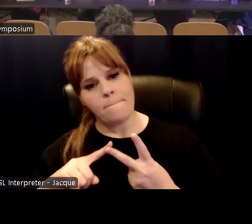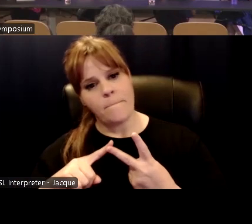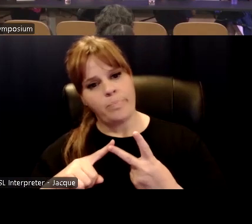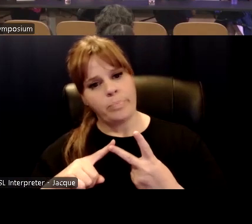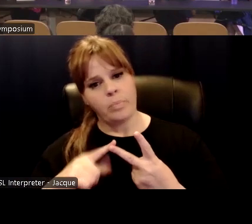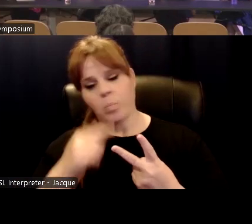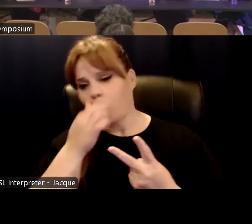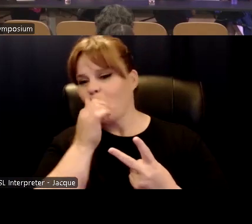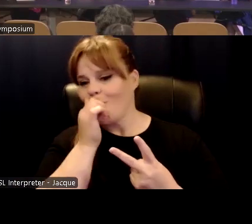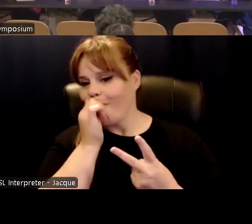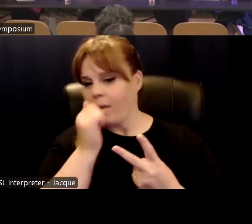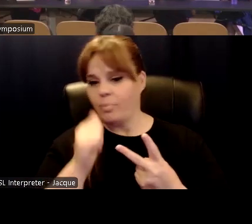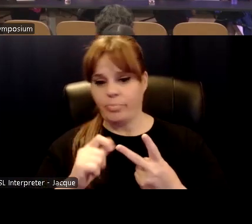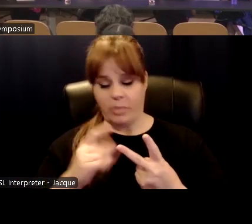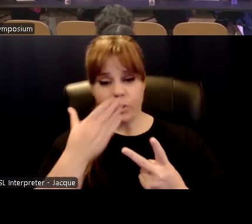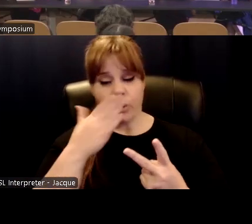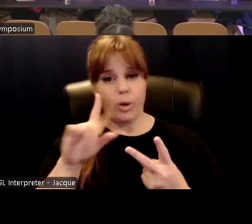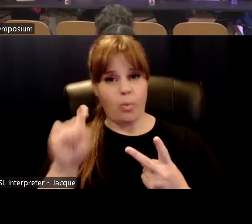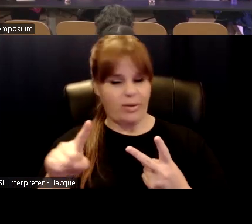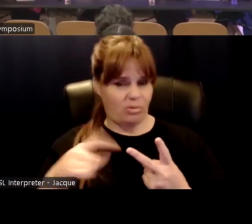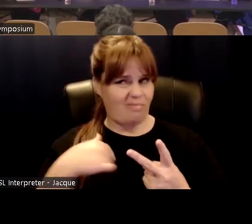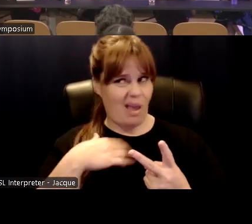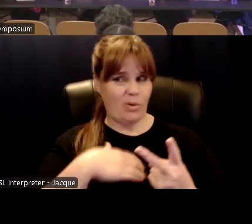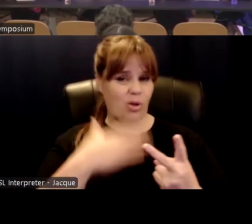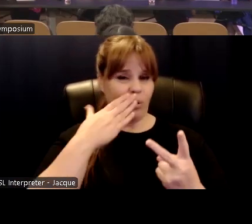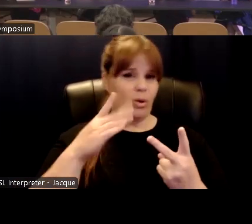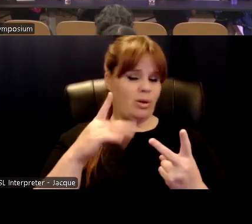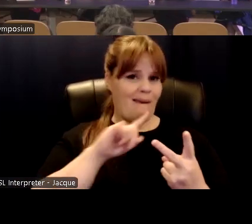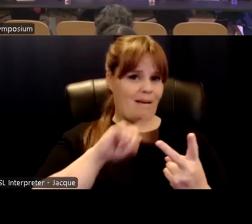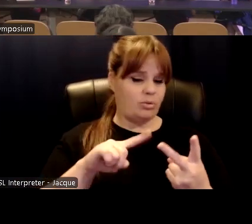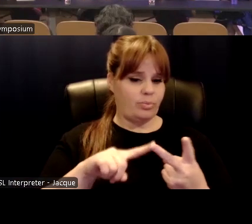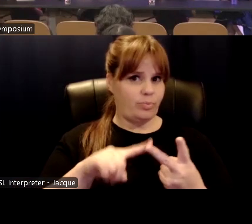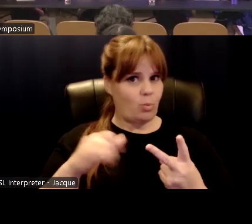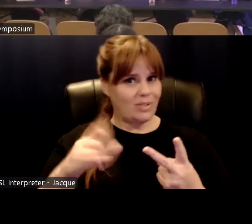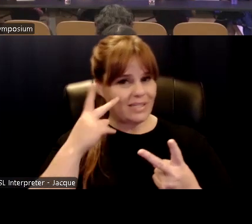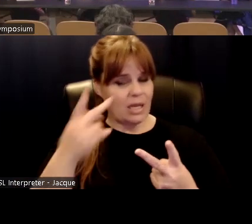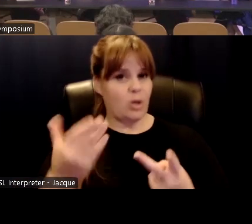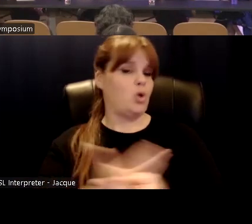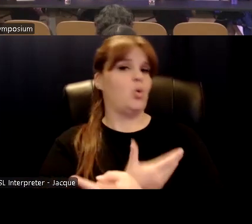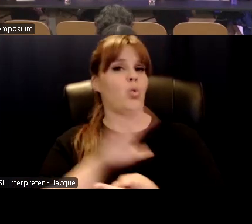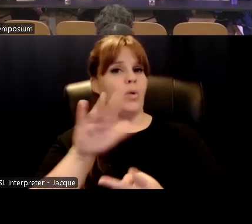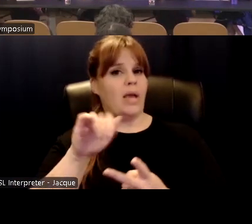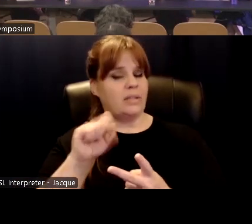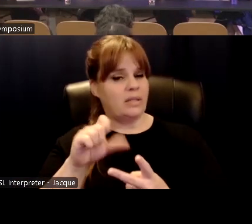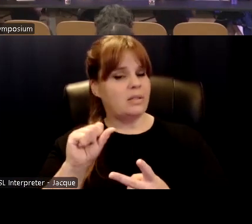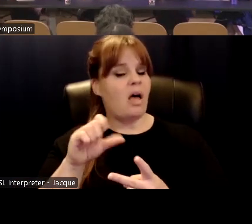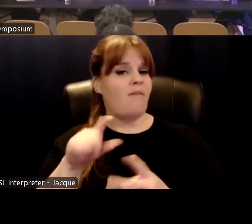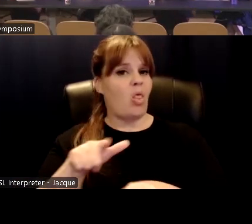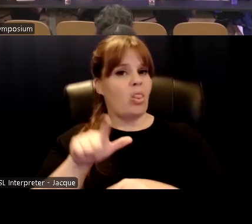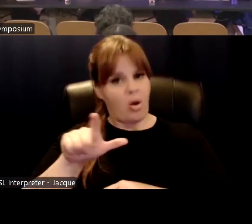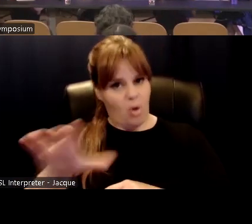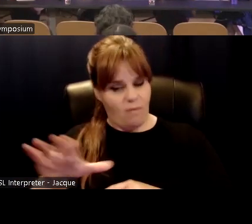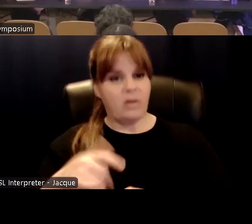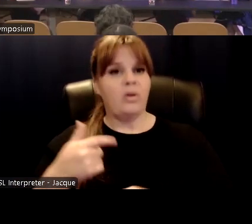It's a good question. I wish I had a good answer. We're still seeing new cases of long COVID, and we are still seeing